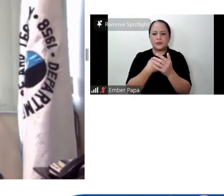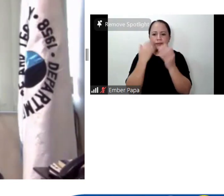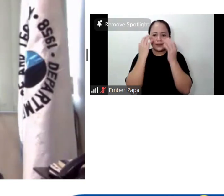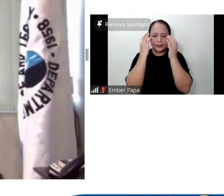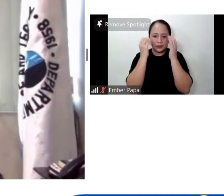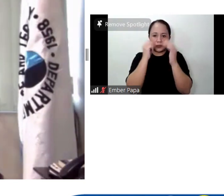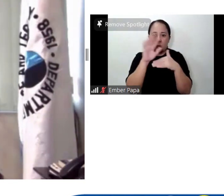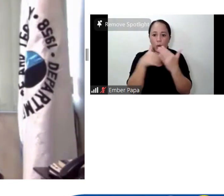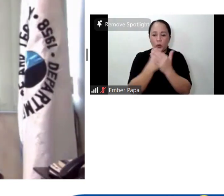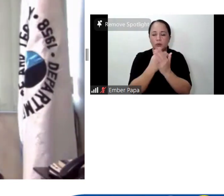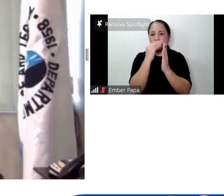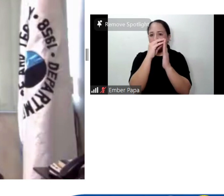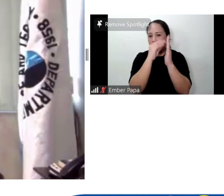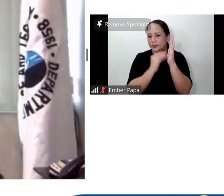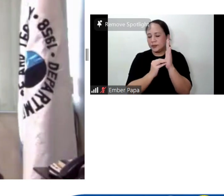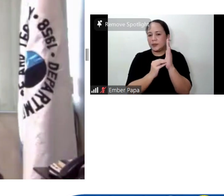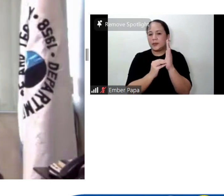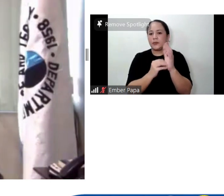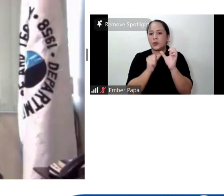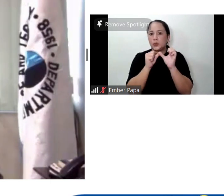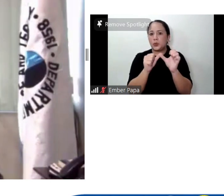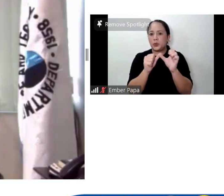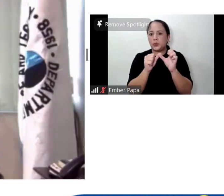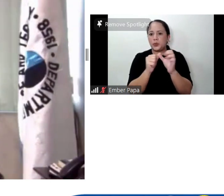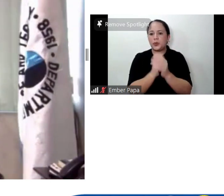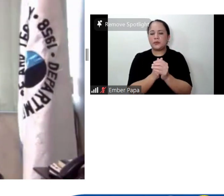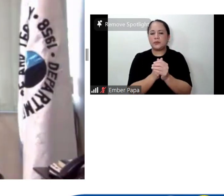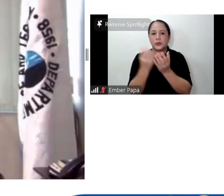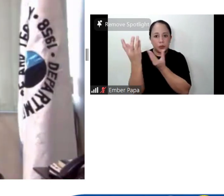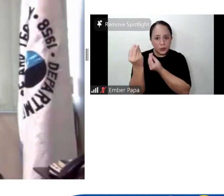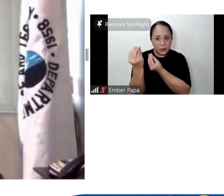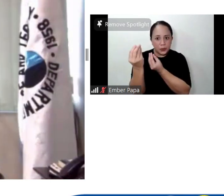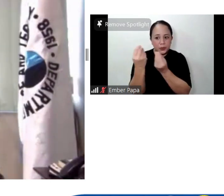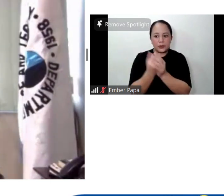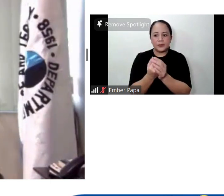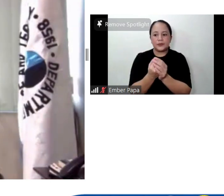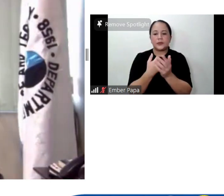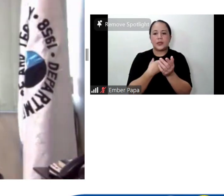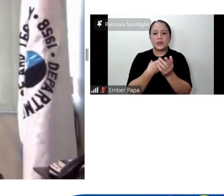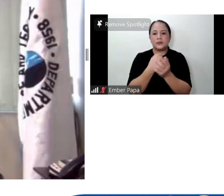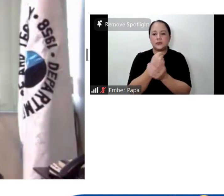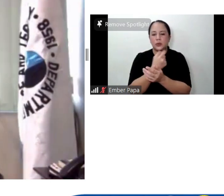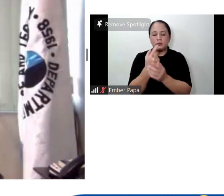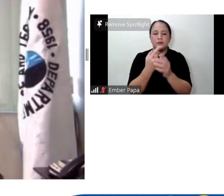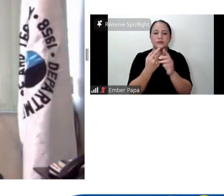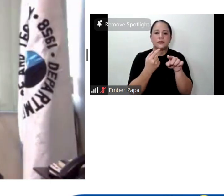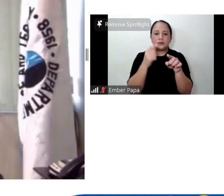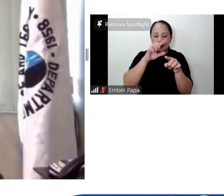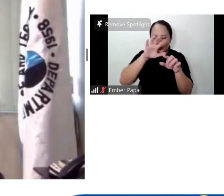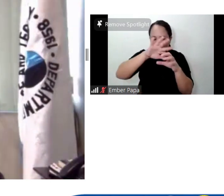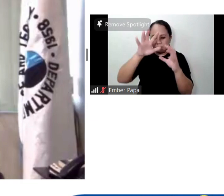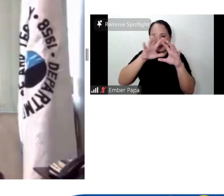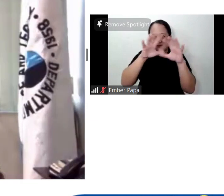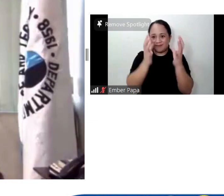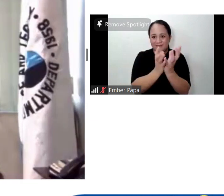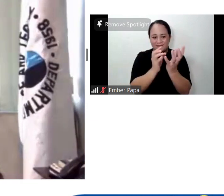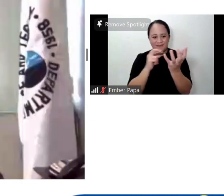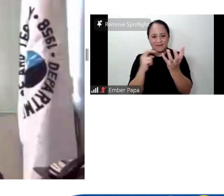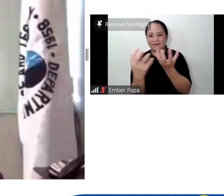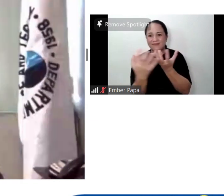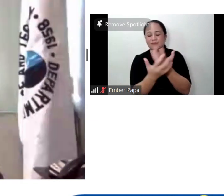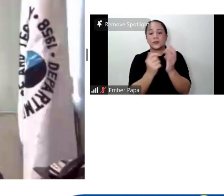those subjects are continually being updated and produced in every part of the globe.